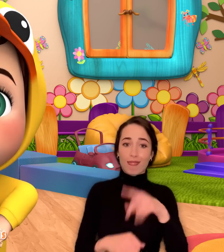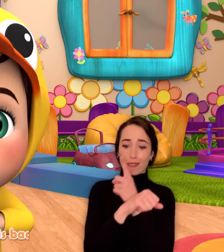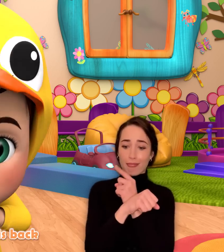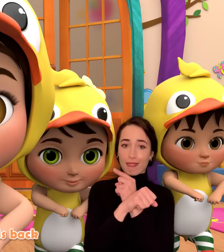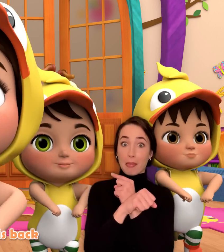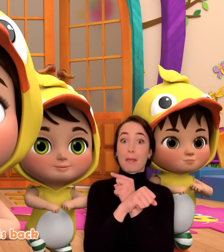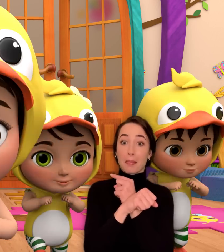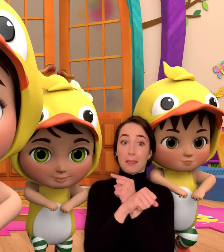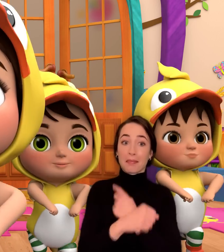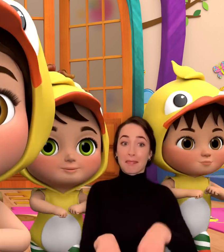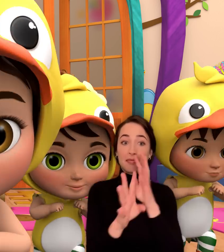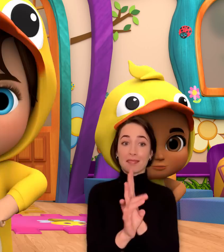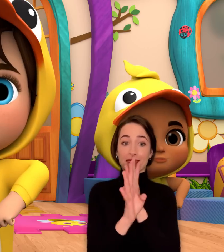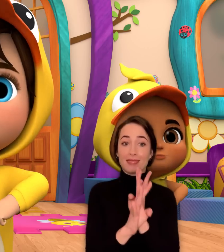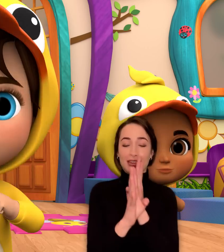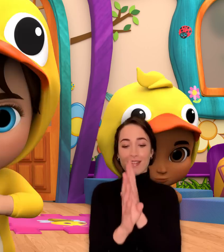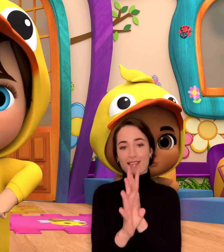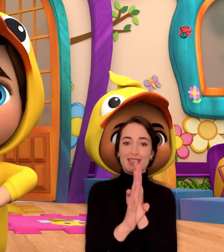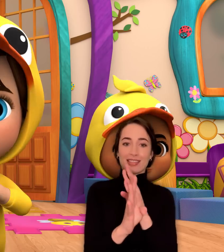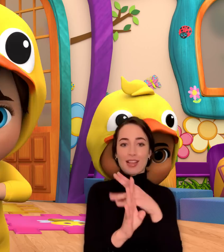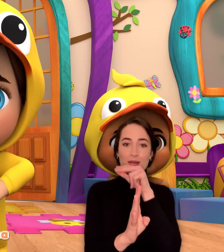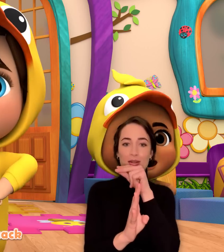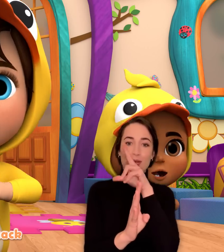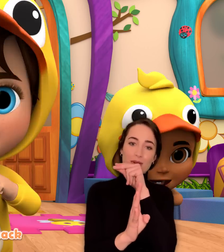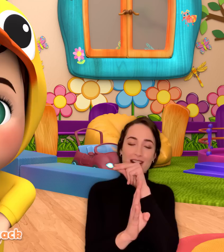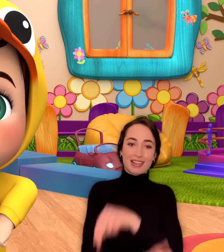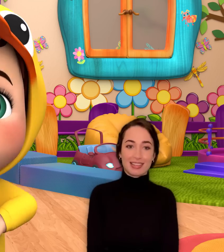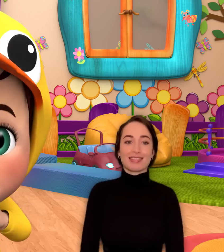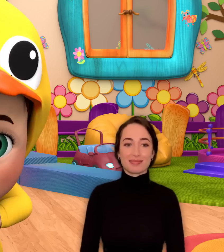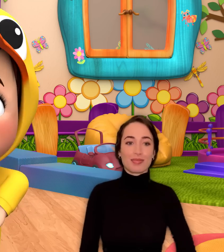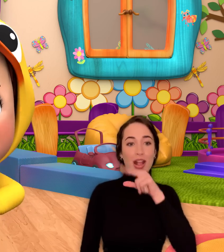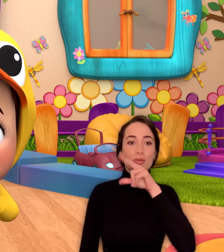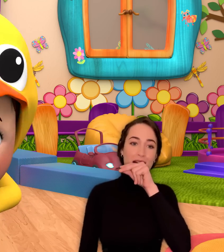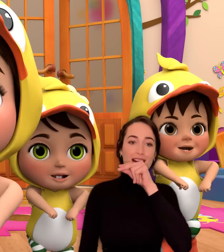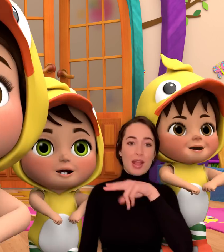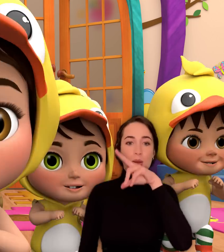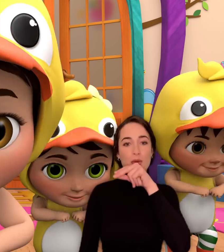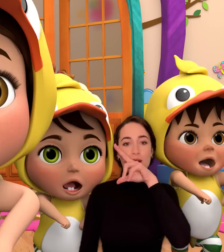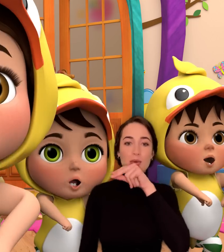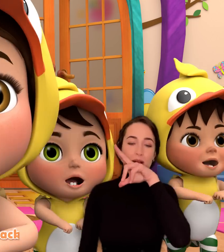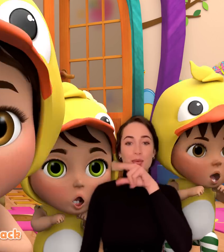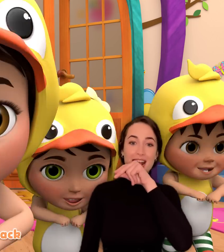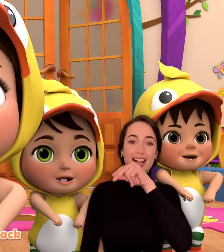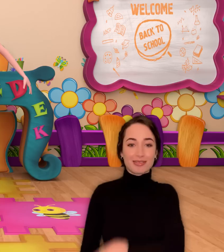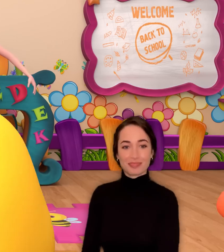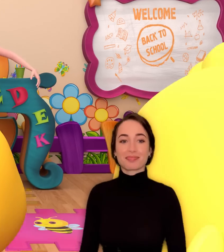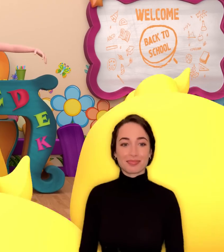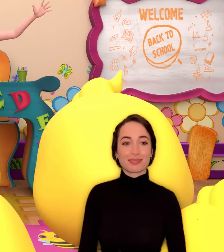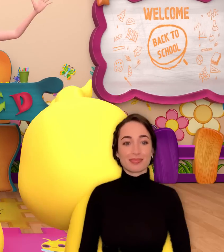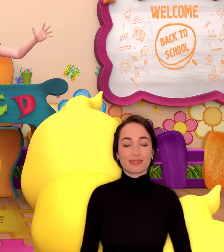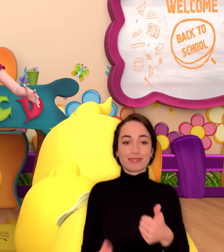do with a feather on his back he let the others with the quack quack quack quack quack quack quack quack